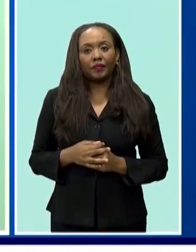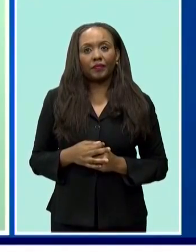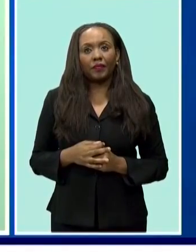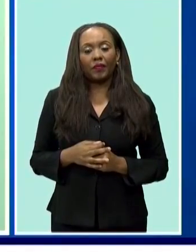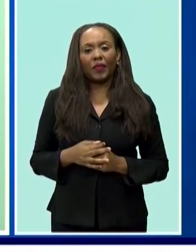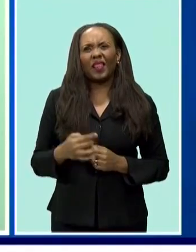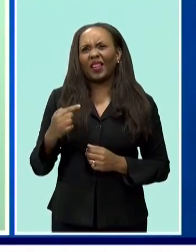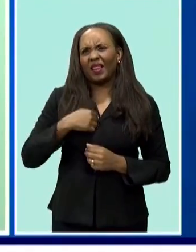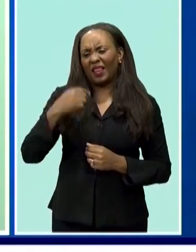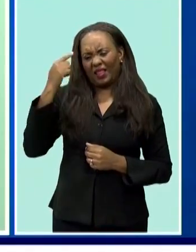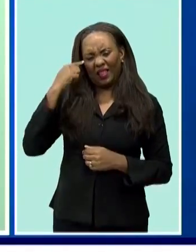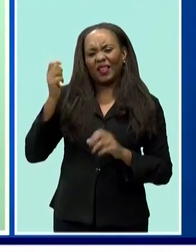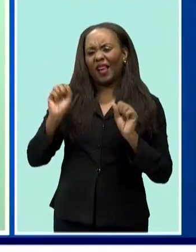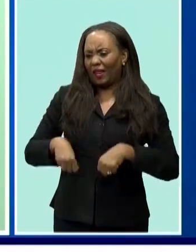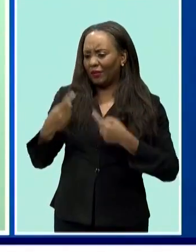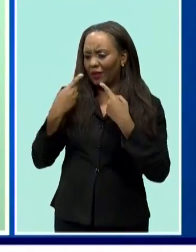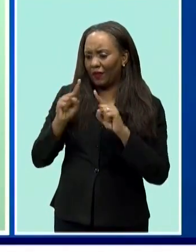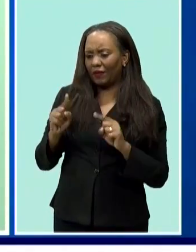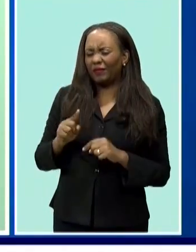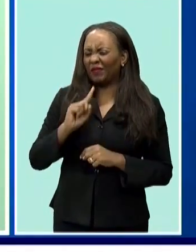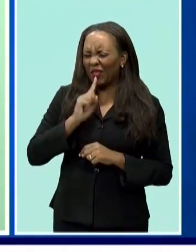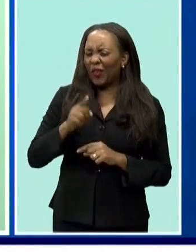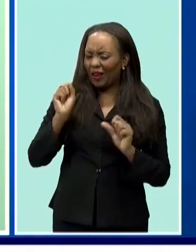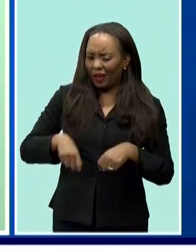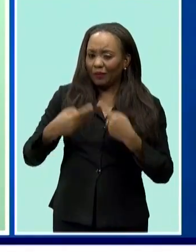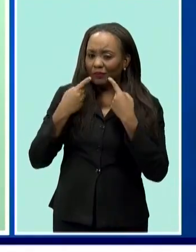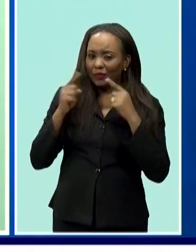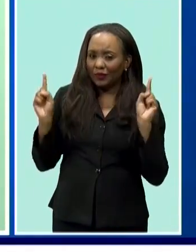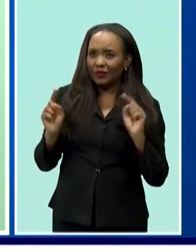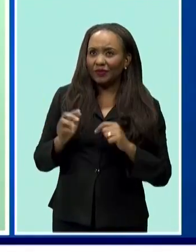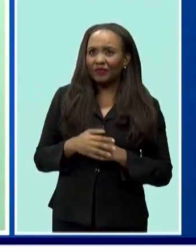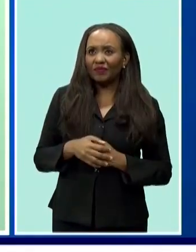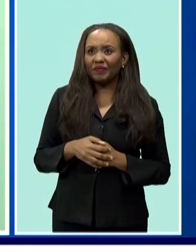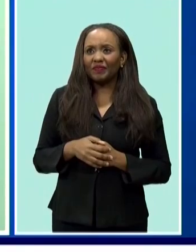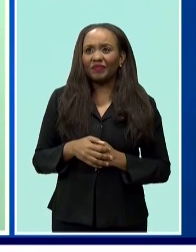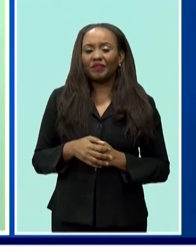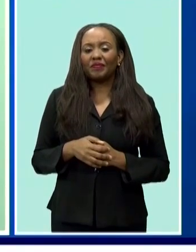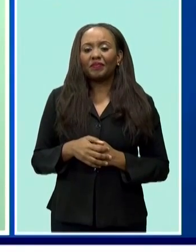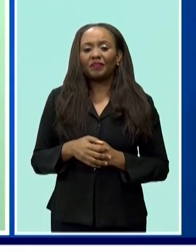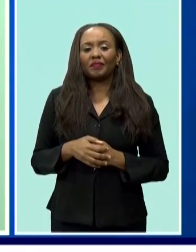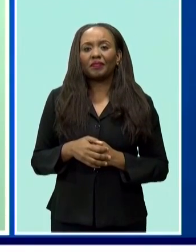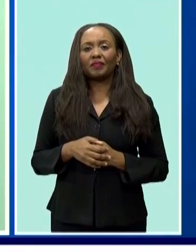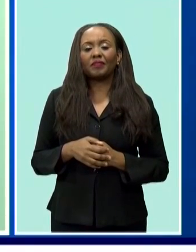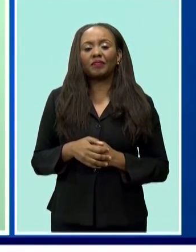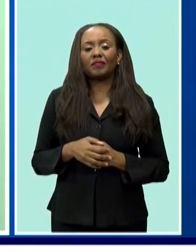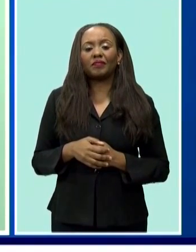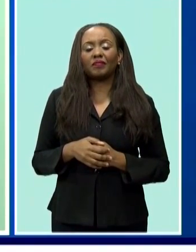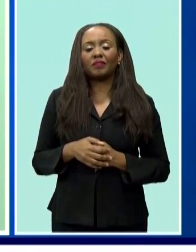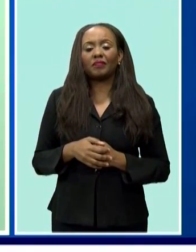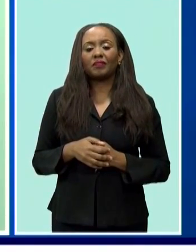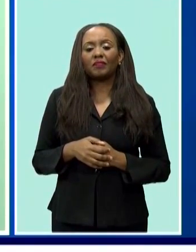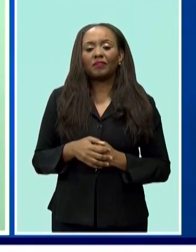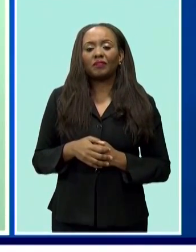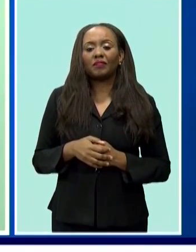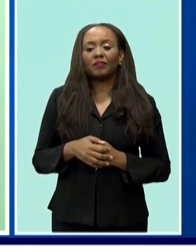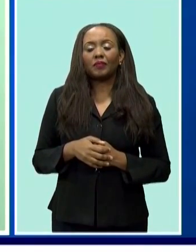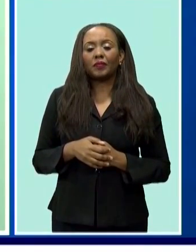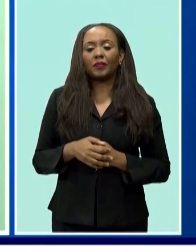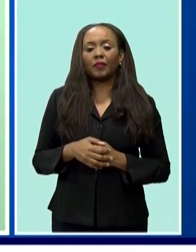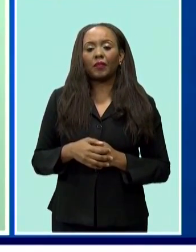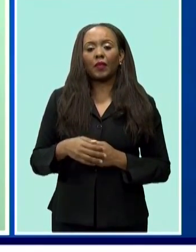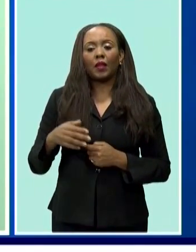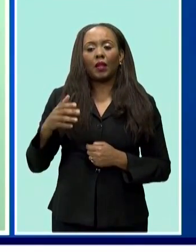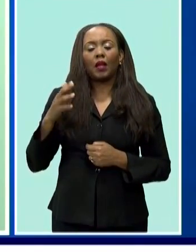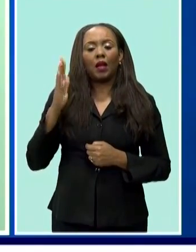I think I can do it. I'm sure I'm going to do it. And that sail from Deepwater Harbour to the yacht